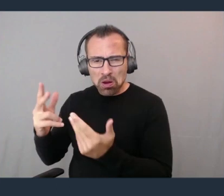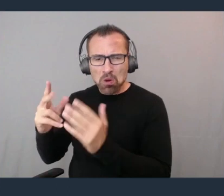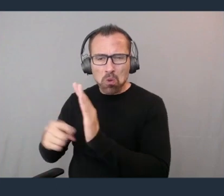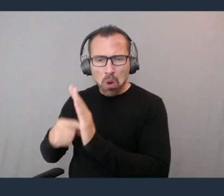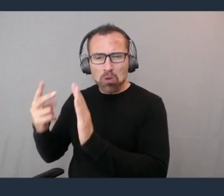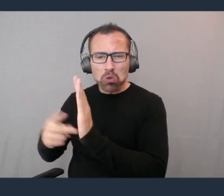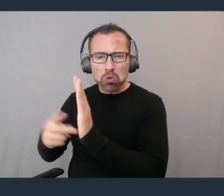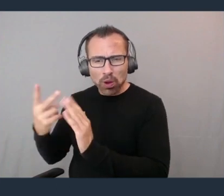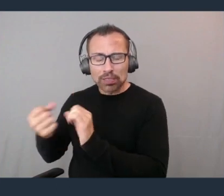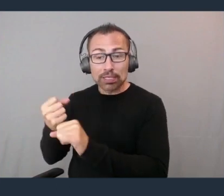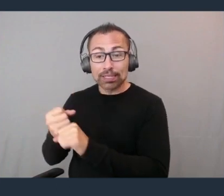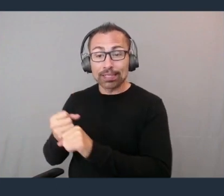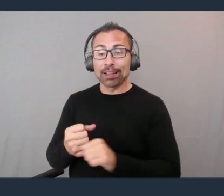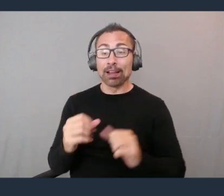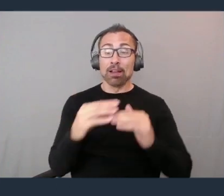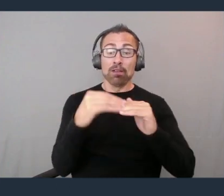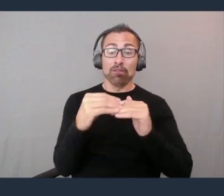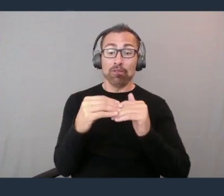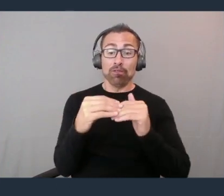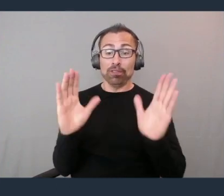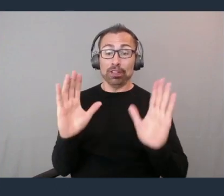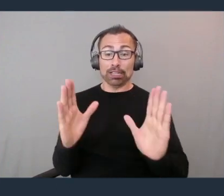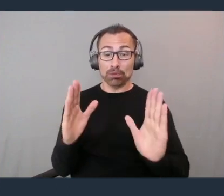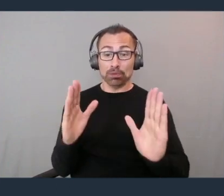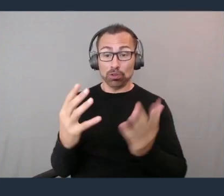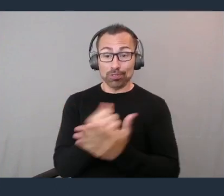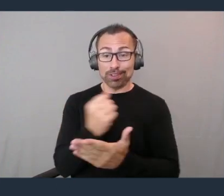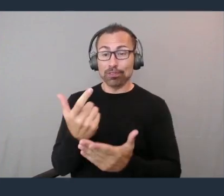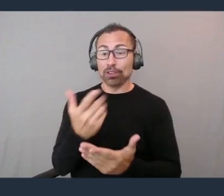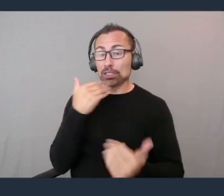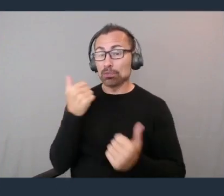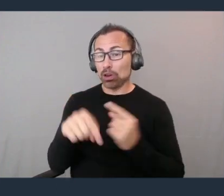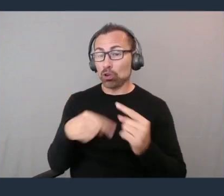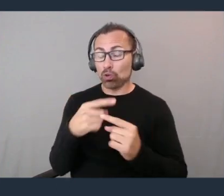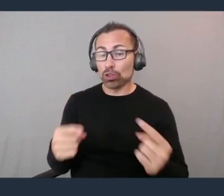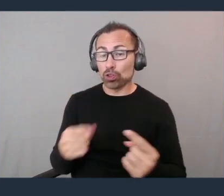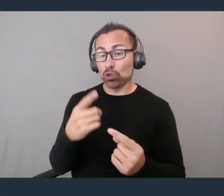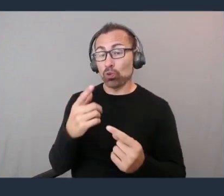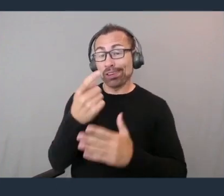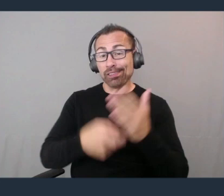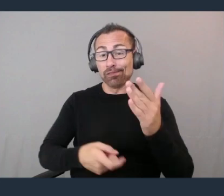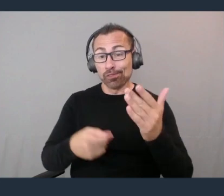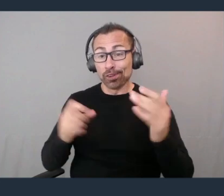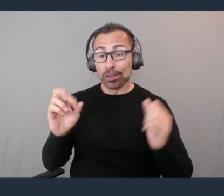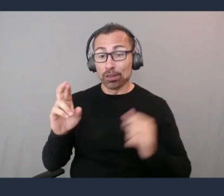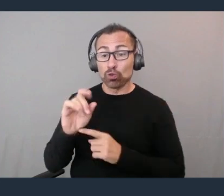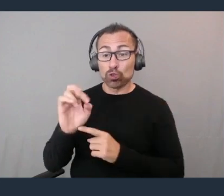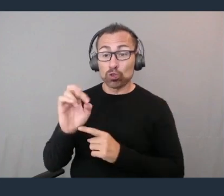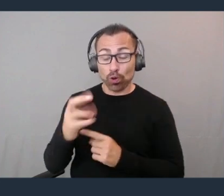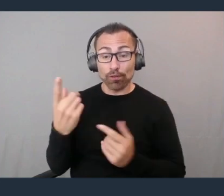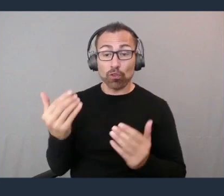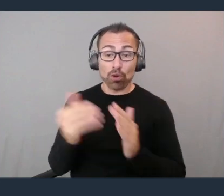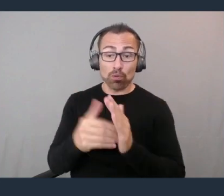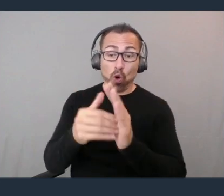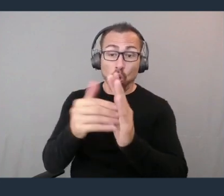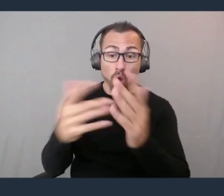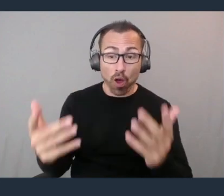Glacier Flexible Retrieval is better when you want a free restore option for potentially more frequent and large